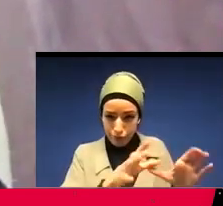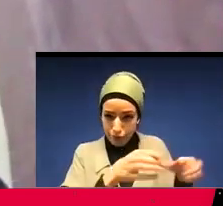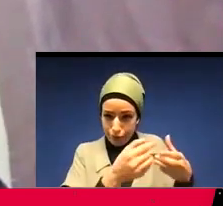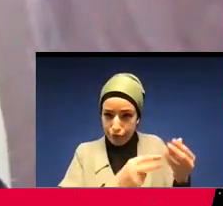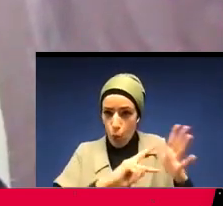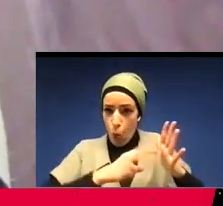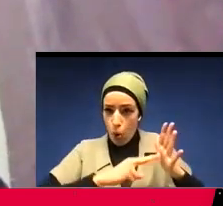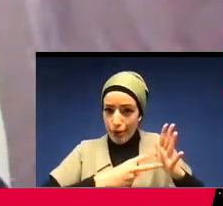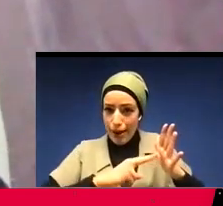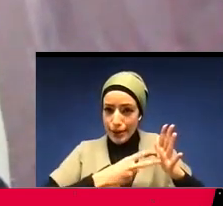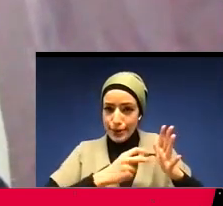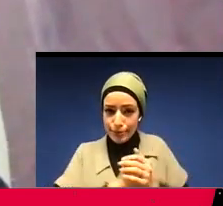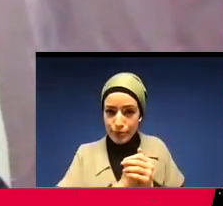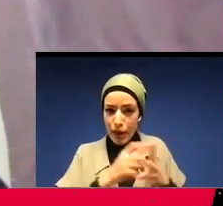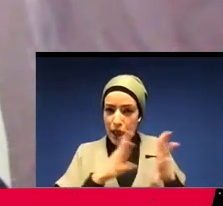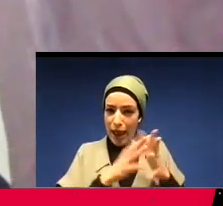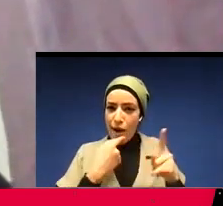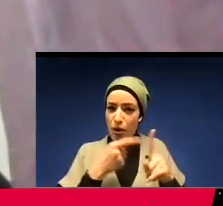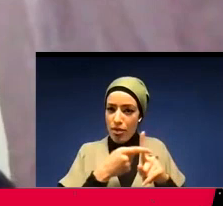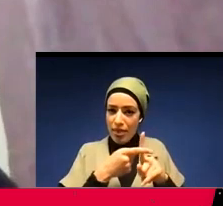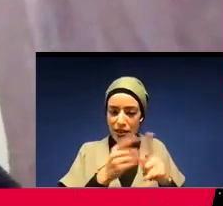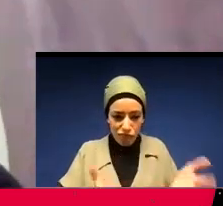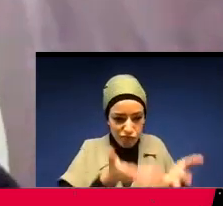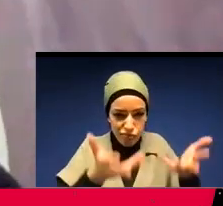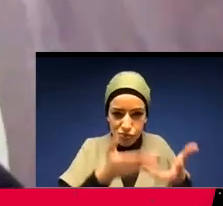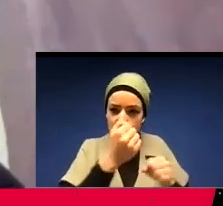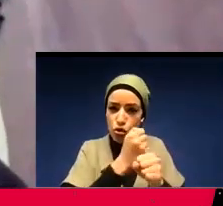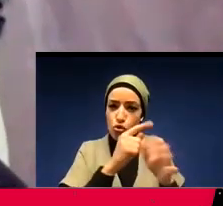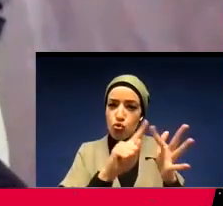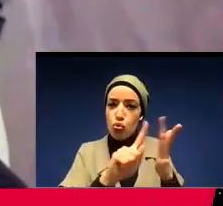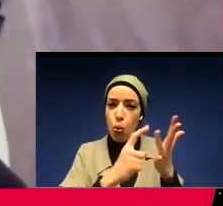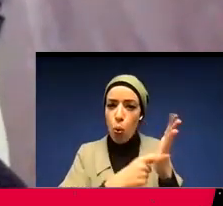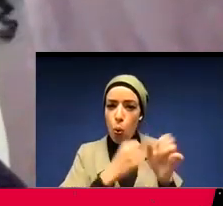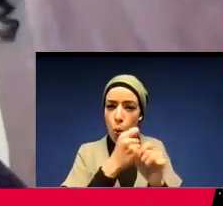were at the forefront of sort of flipping the state of Georgia.